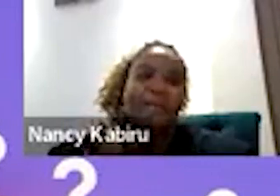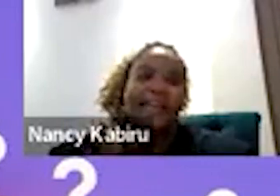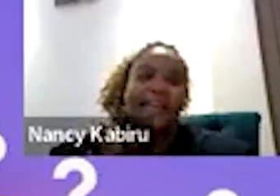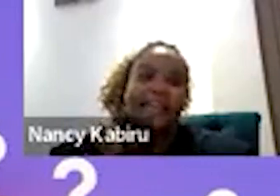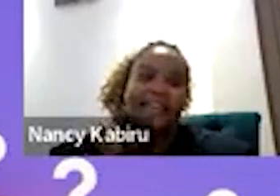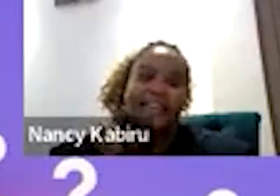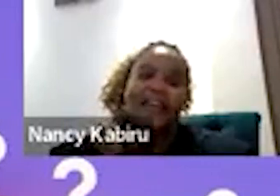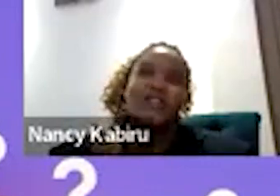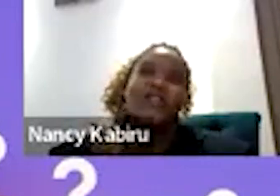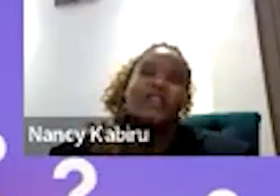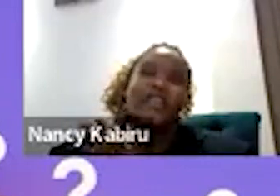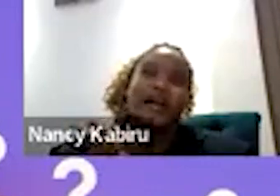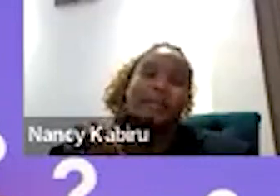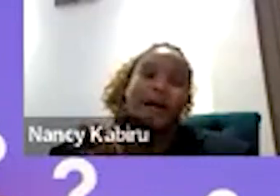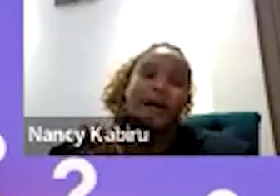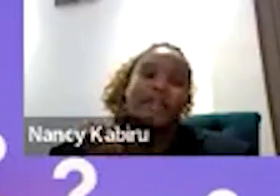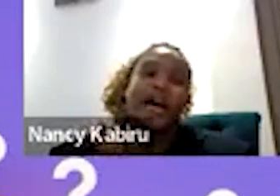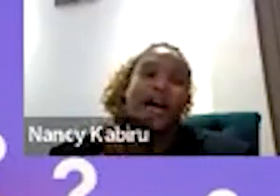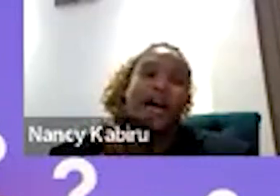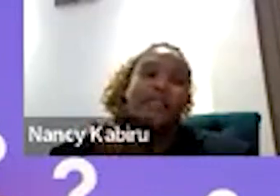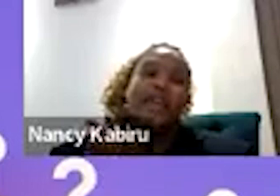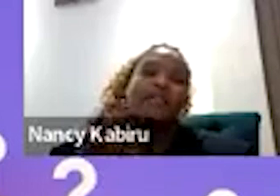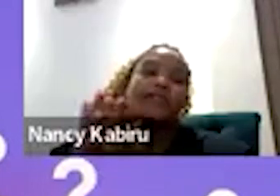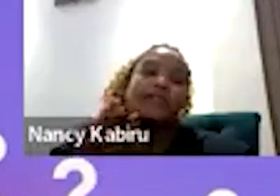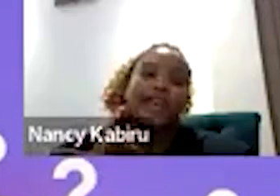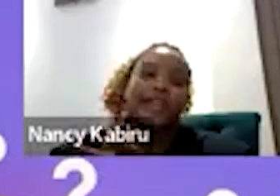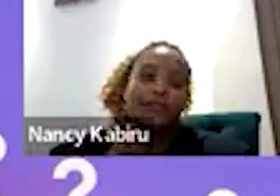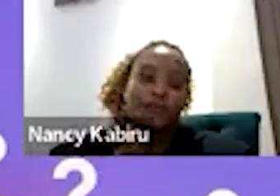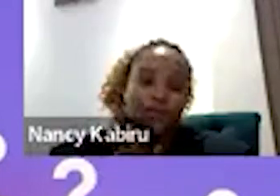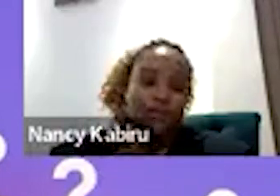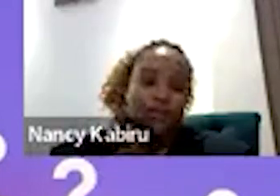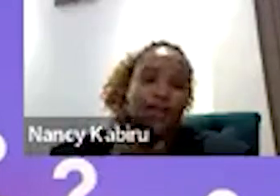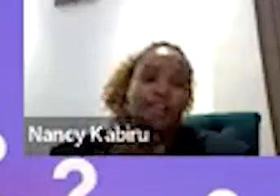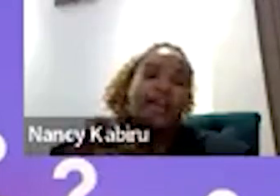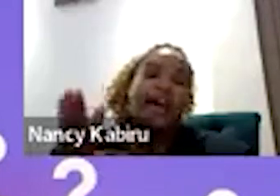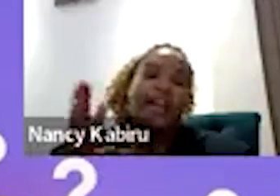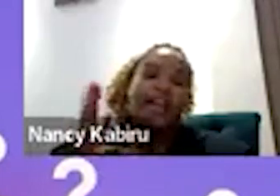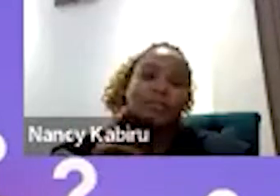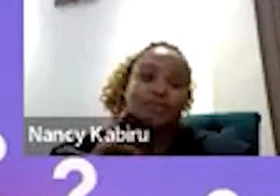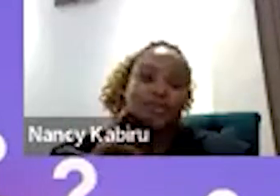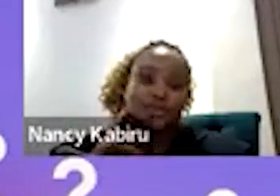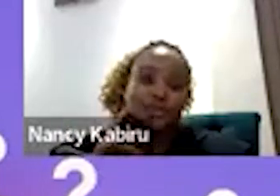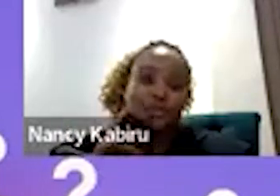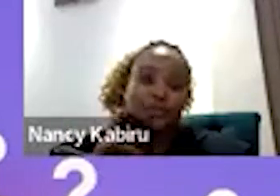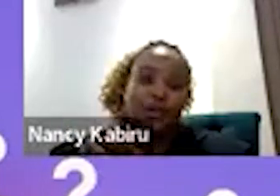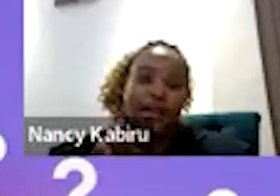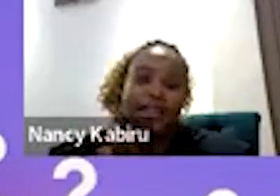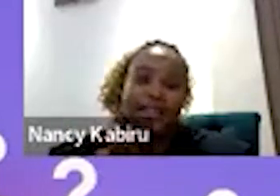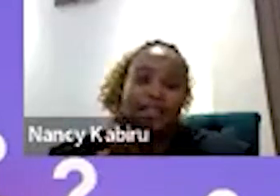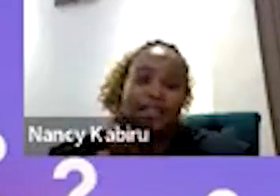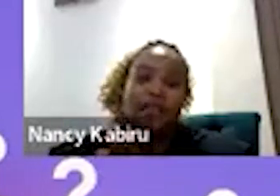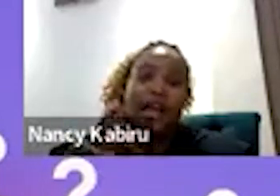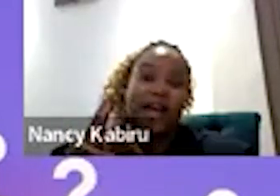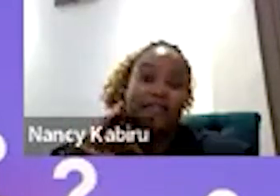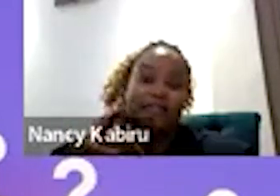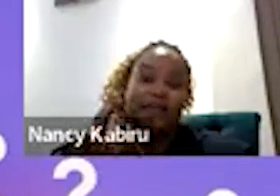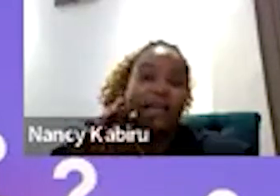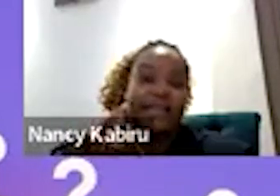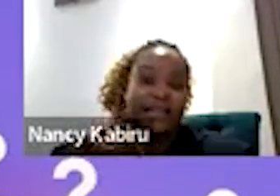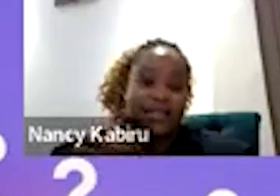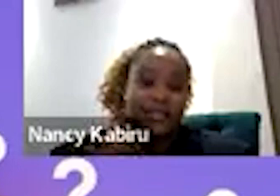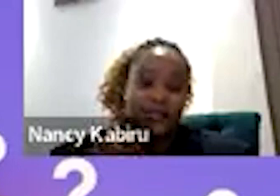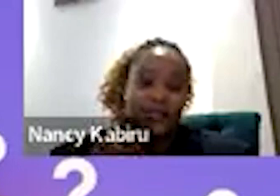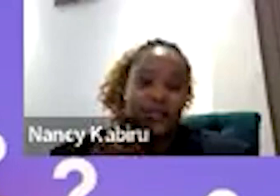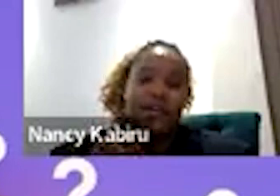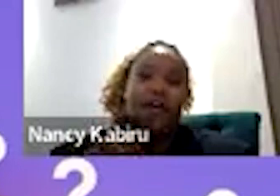them complaining or talking about how they are forgetful, they are unable to focus or